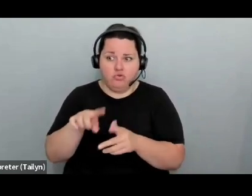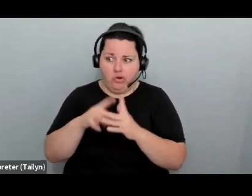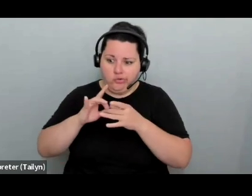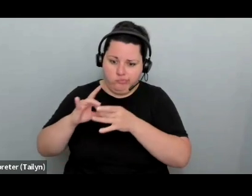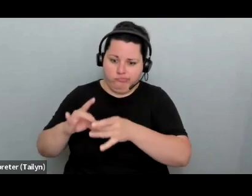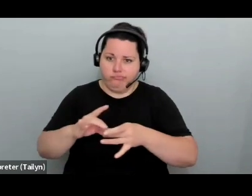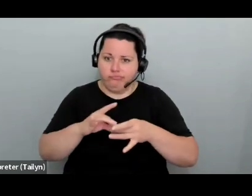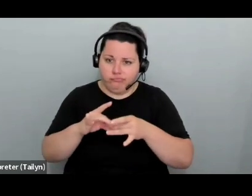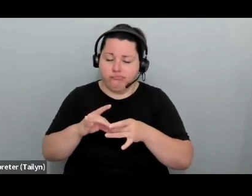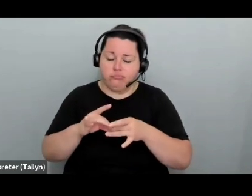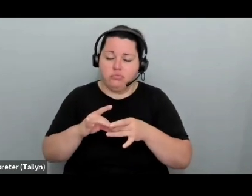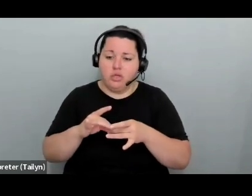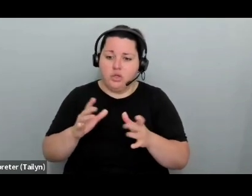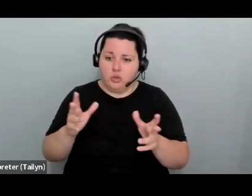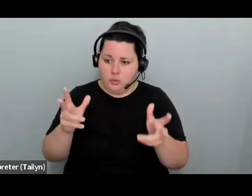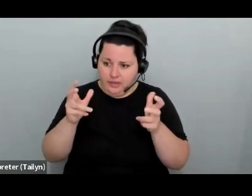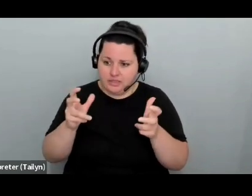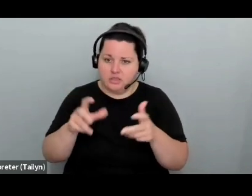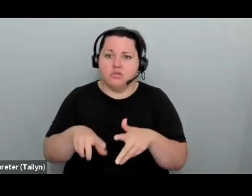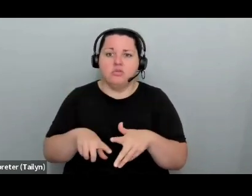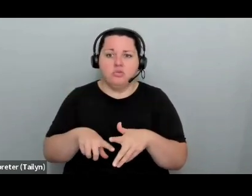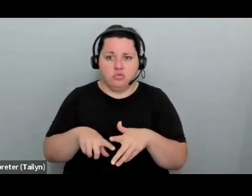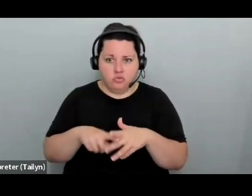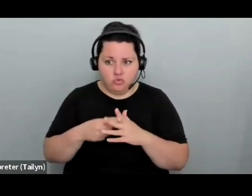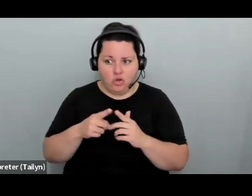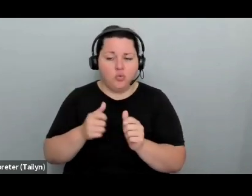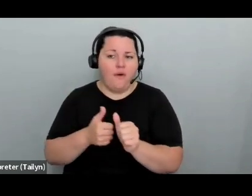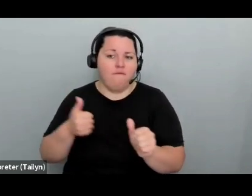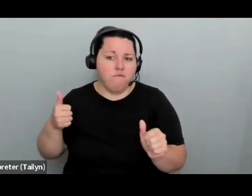together and you listen and you start to divert that crisis.